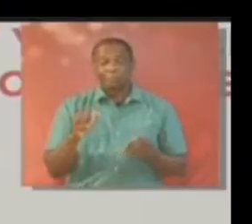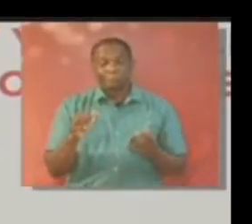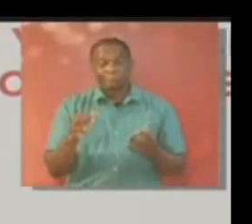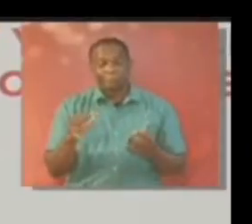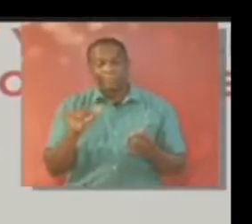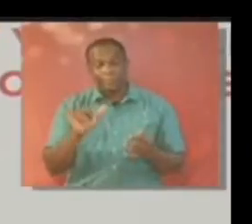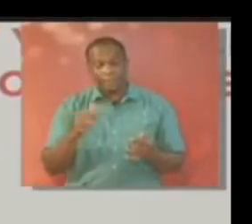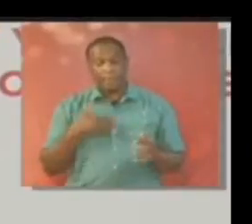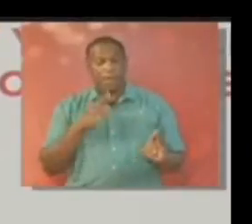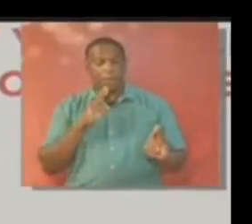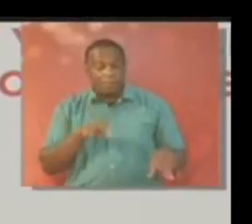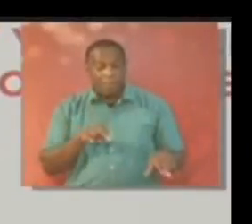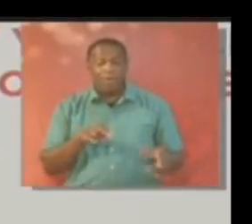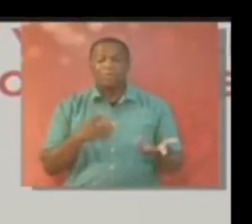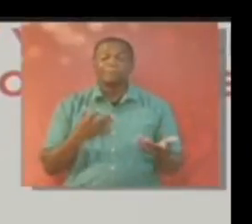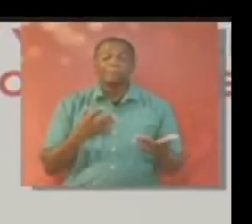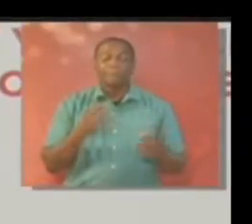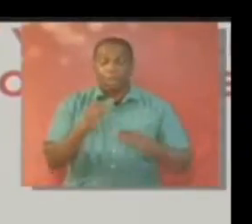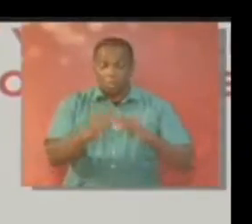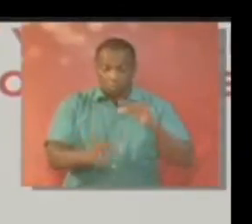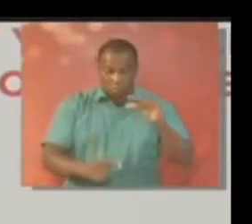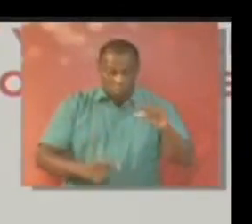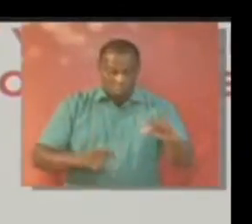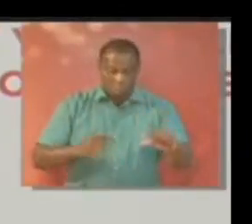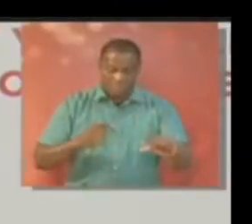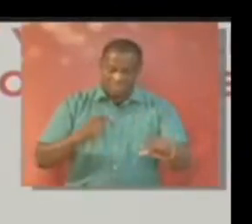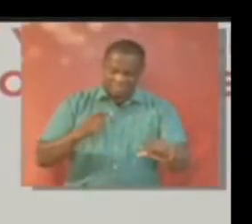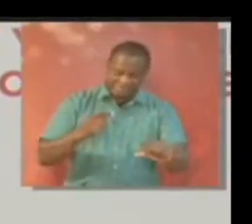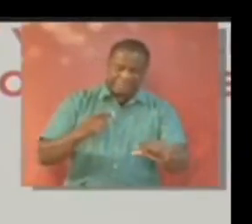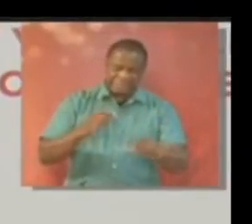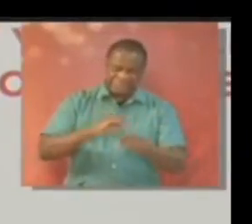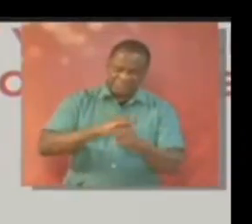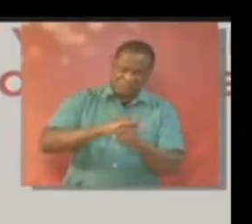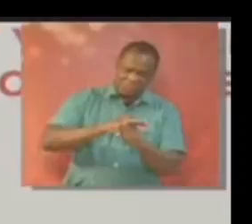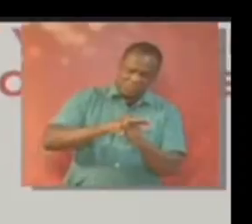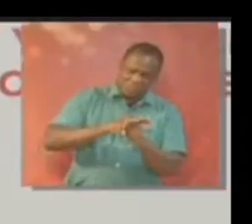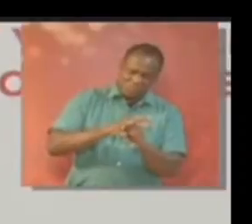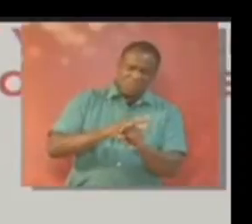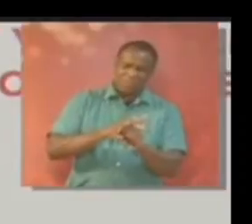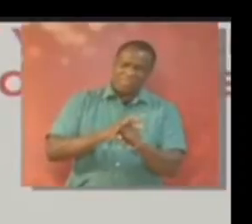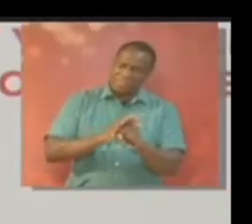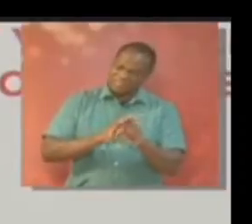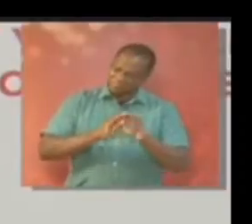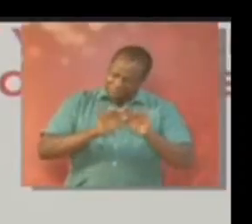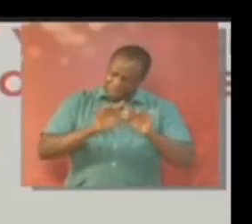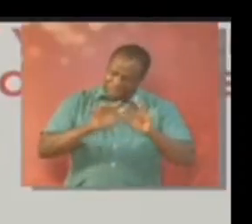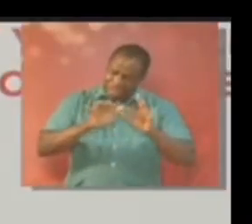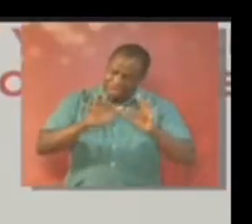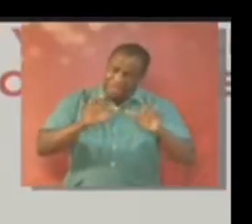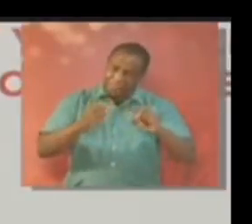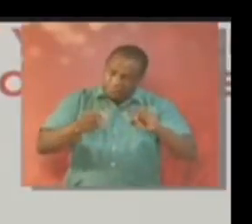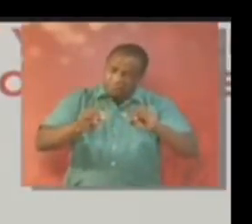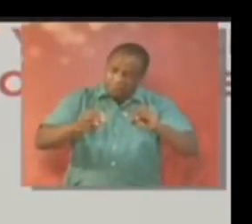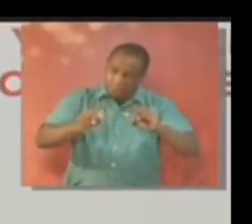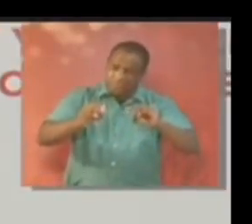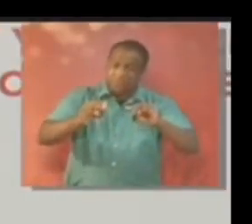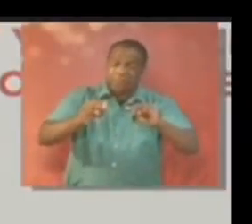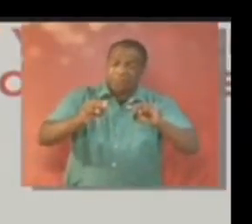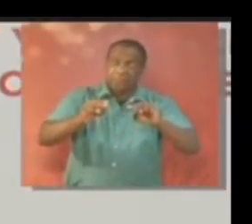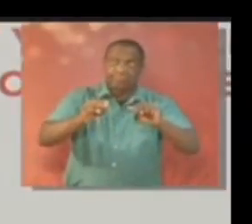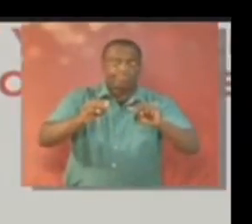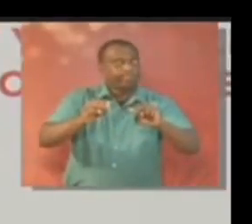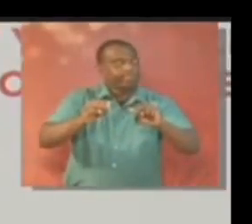global scene, the numbers are still disturbing. Tobago is of